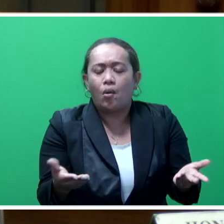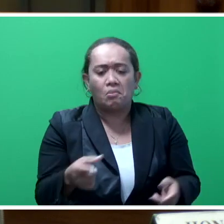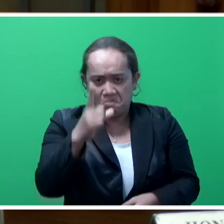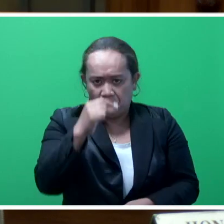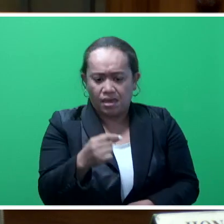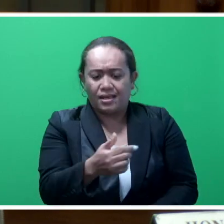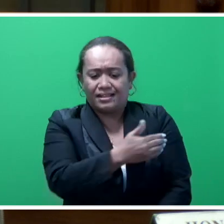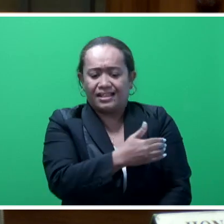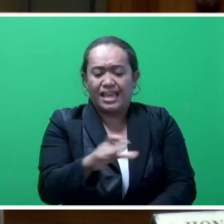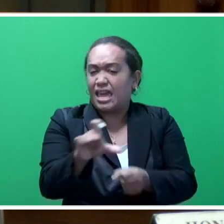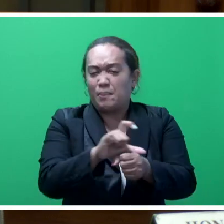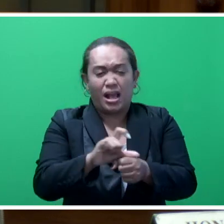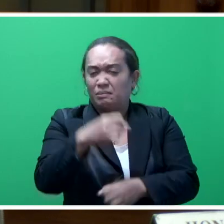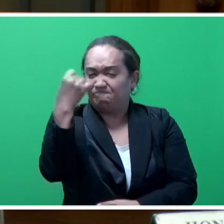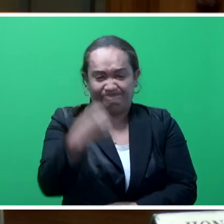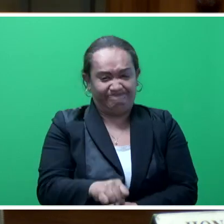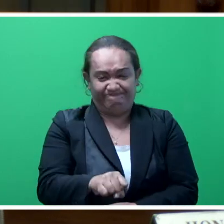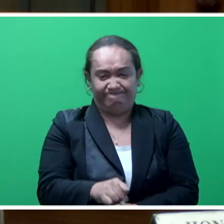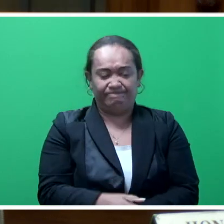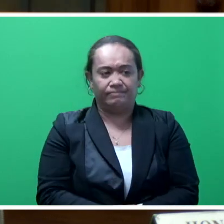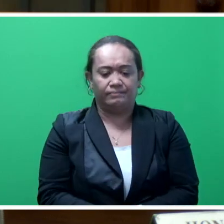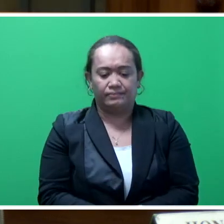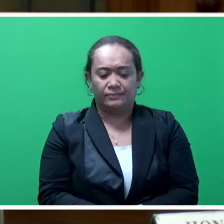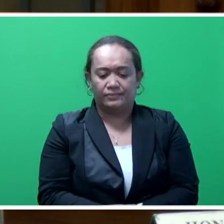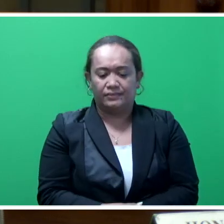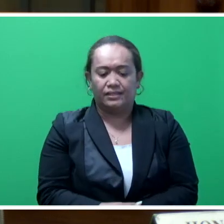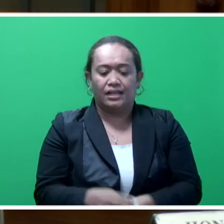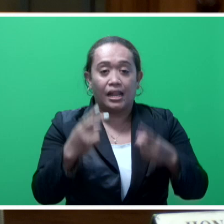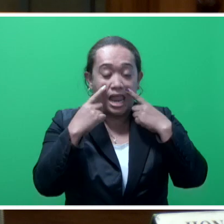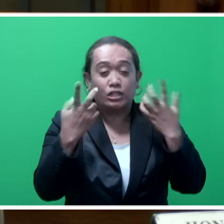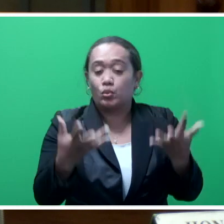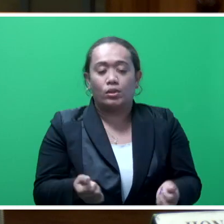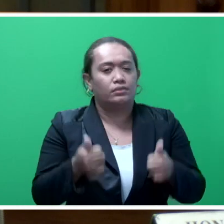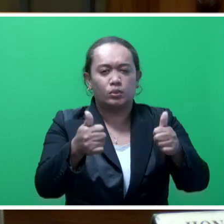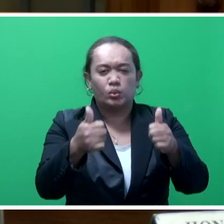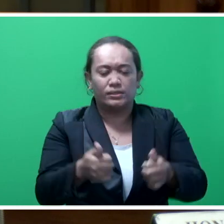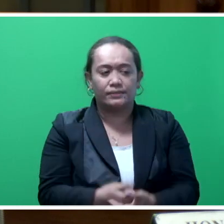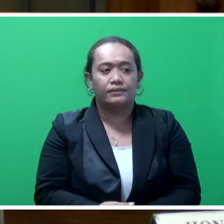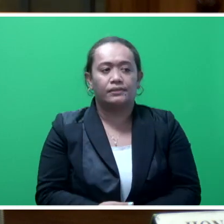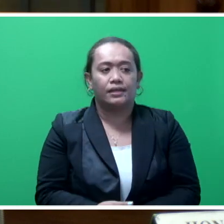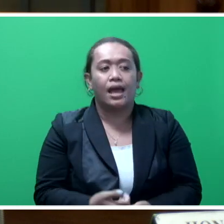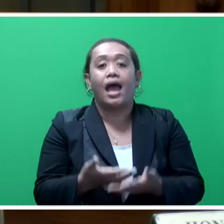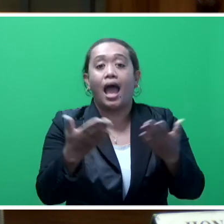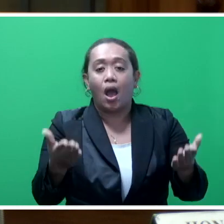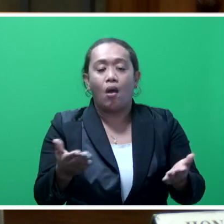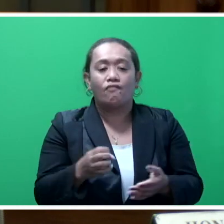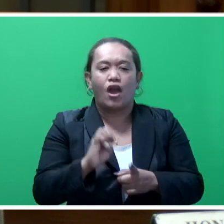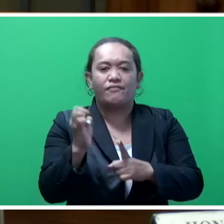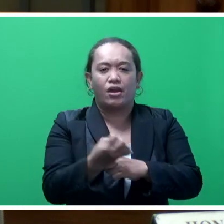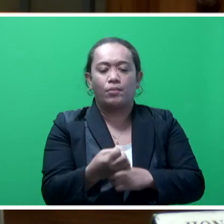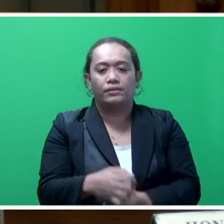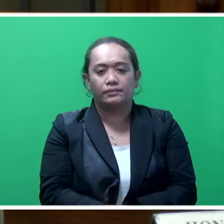impact on the flora and fauna and the environment and groundwater as well as surface